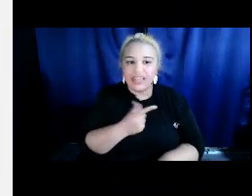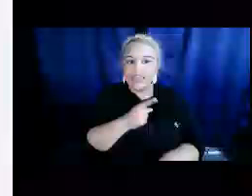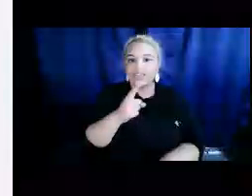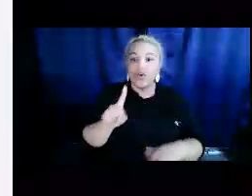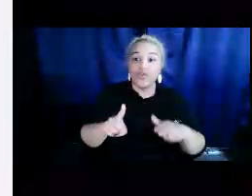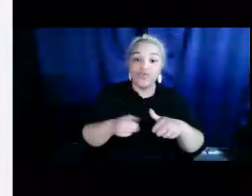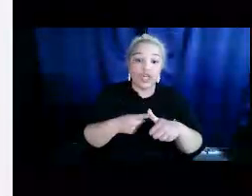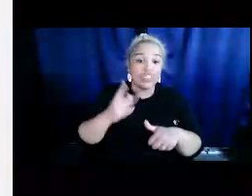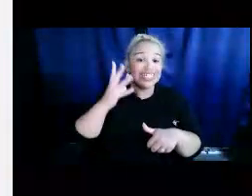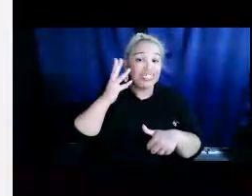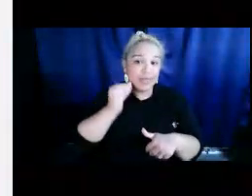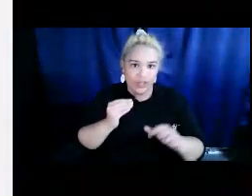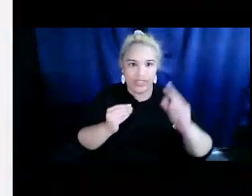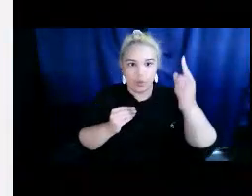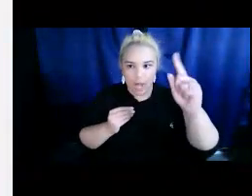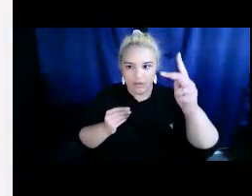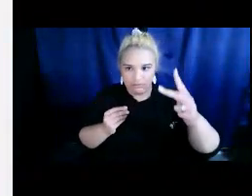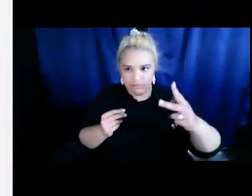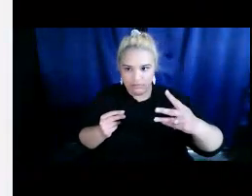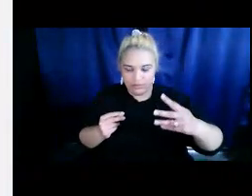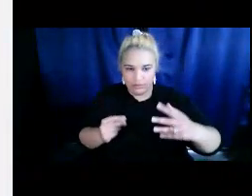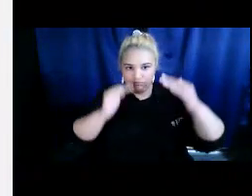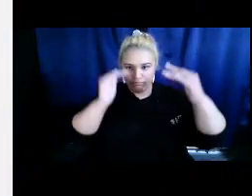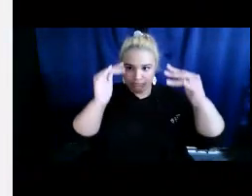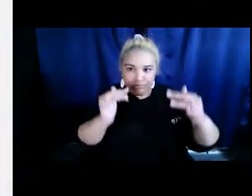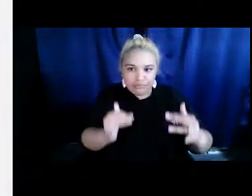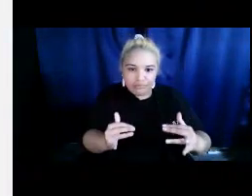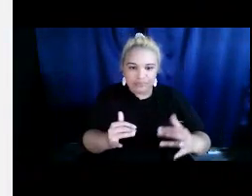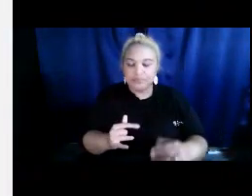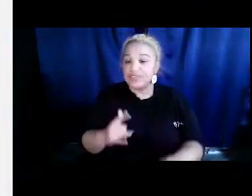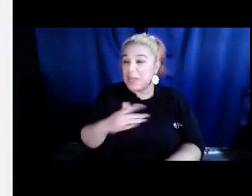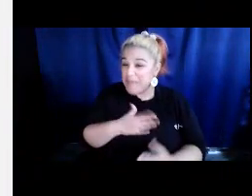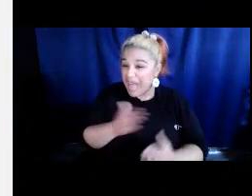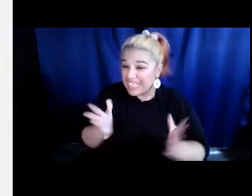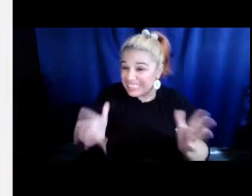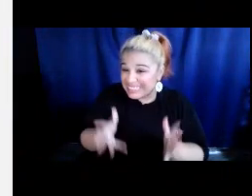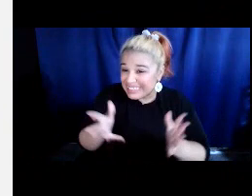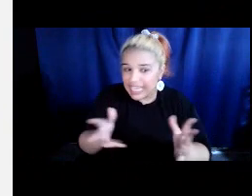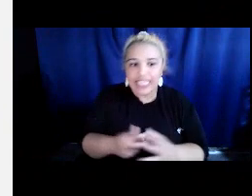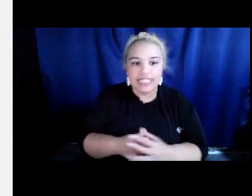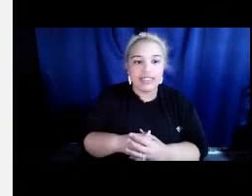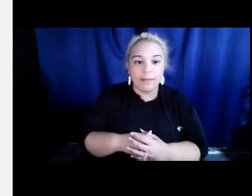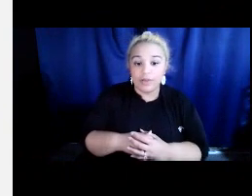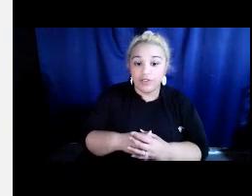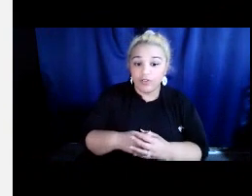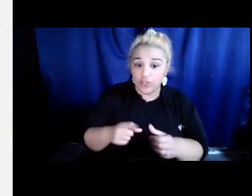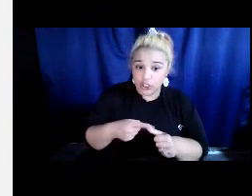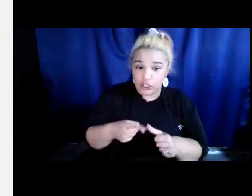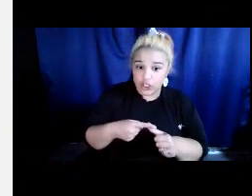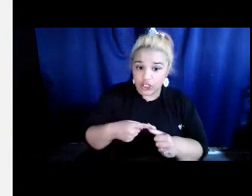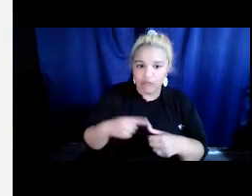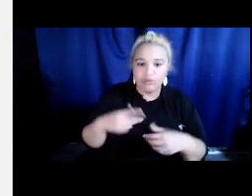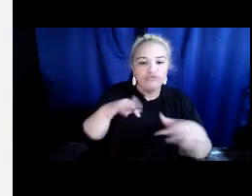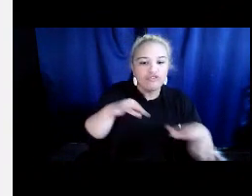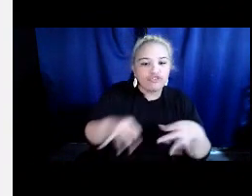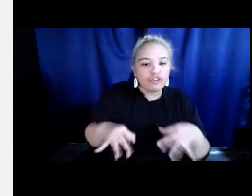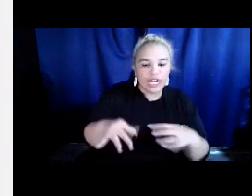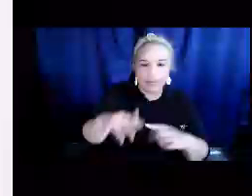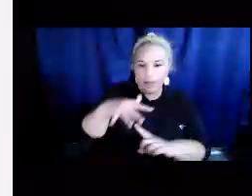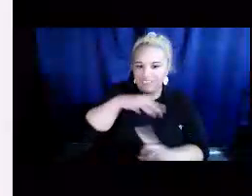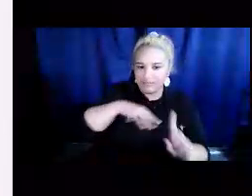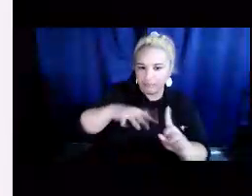one, a brief description of the space. So what a guest may see, experience, feel, or sense. Sounds, including the volume,